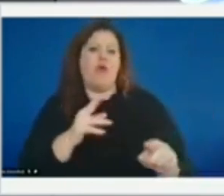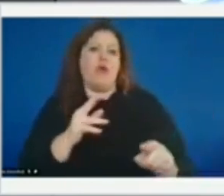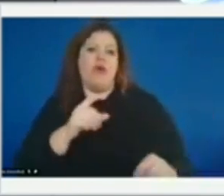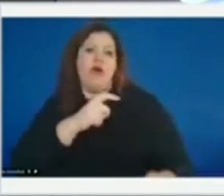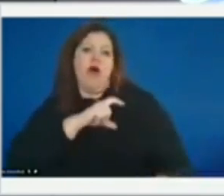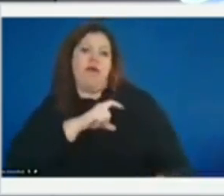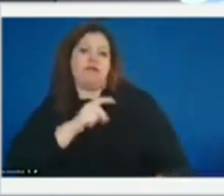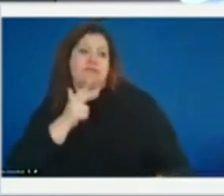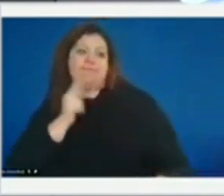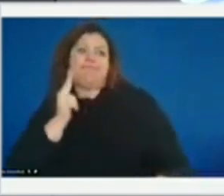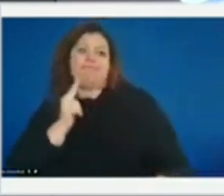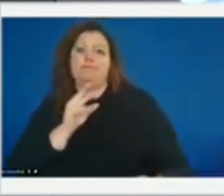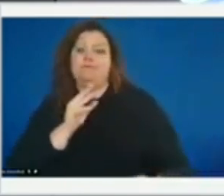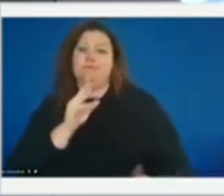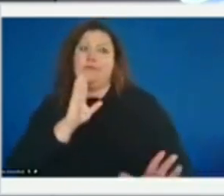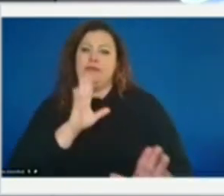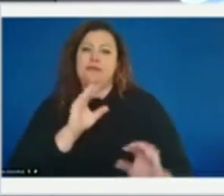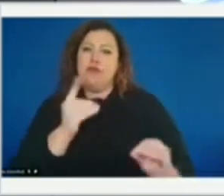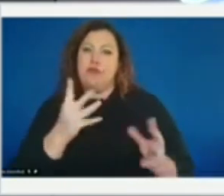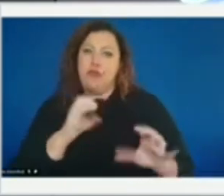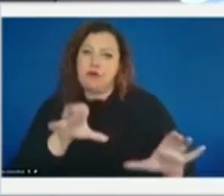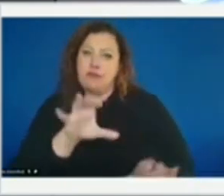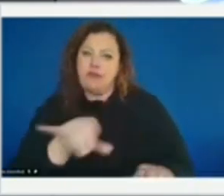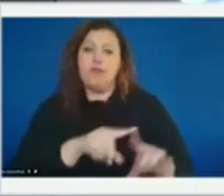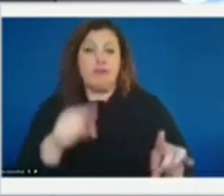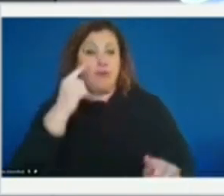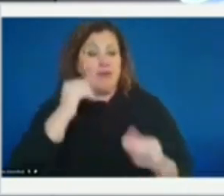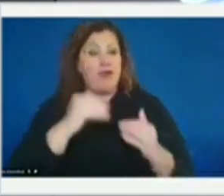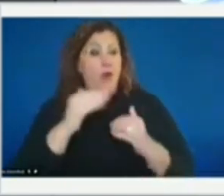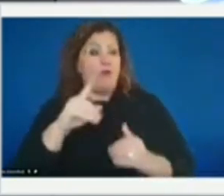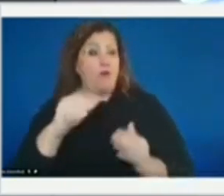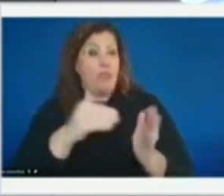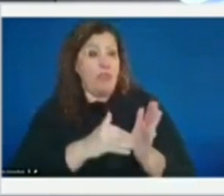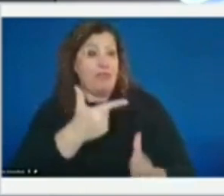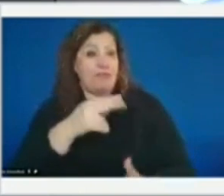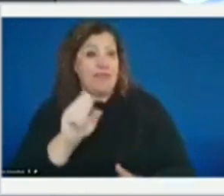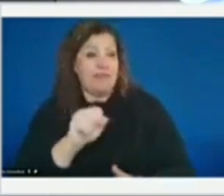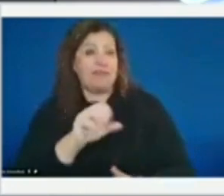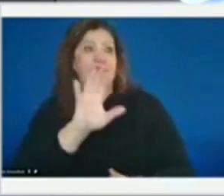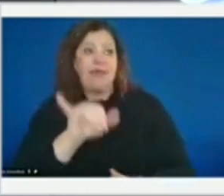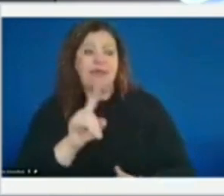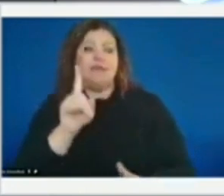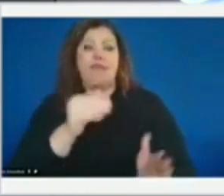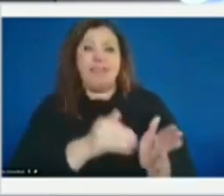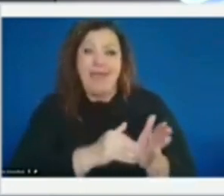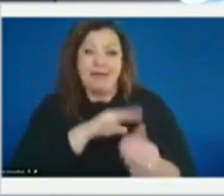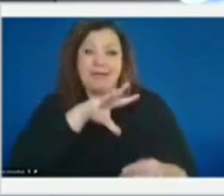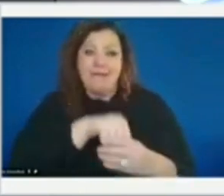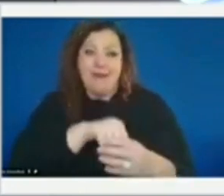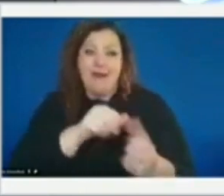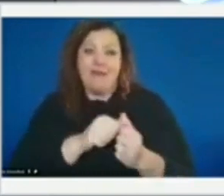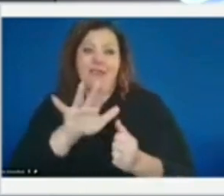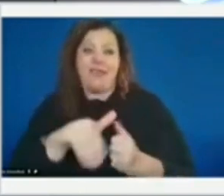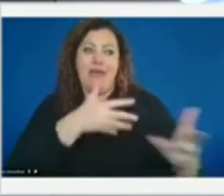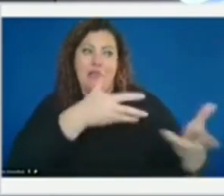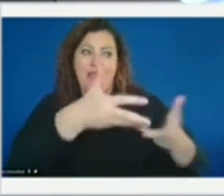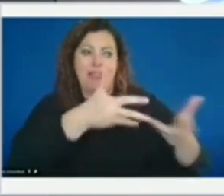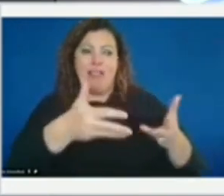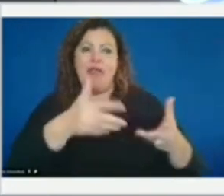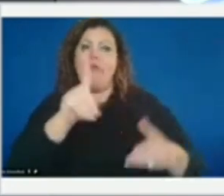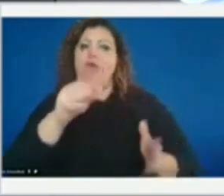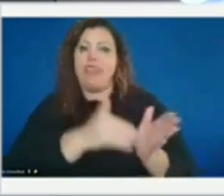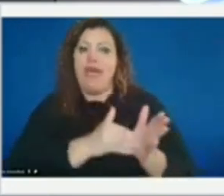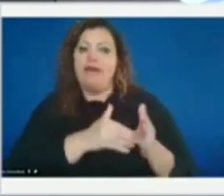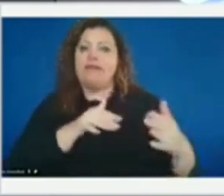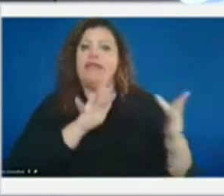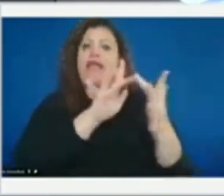ever wants to do that. But you think about over 1,000 guns, that's 1,000 interactions, that's 1,000 encounters that our men and